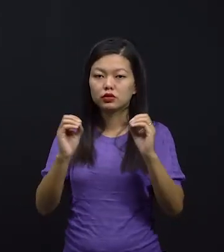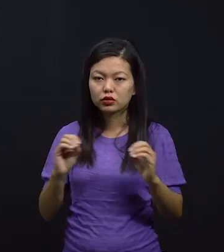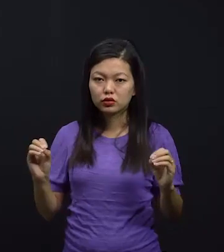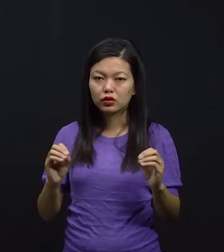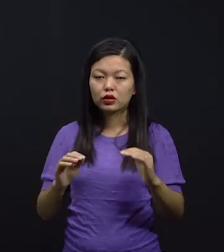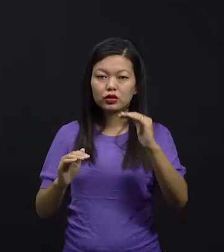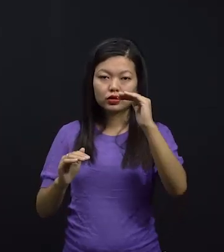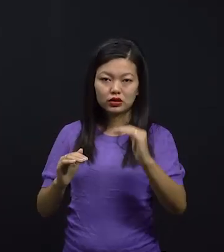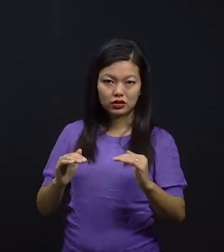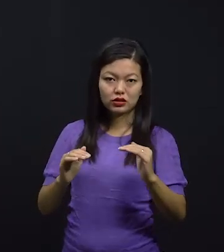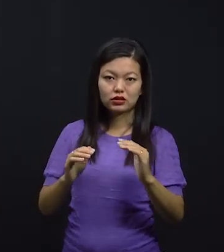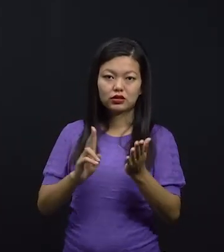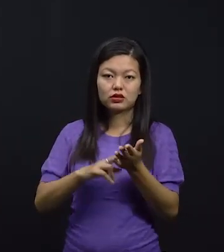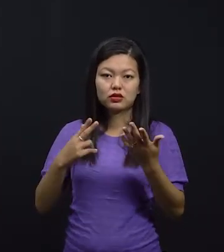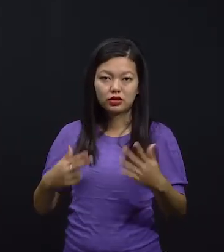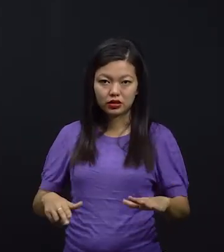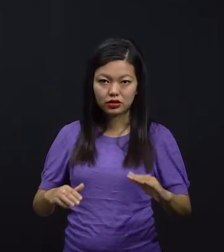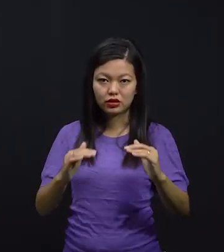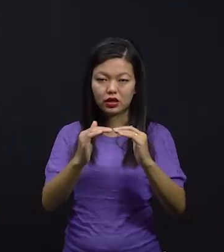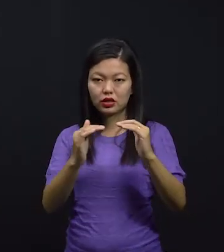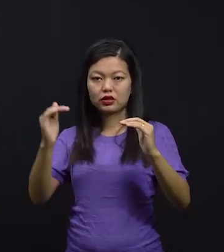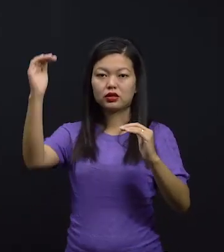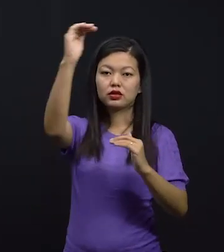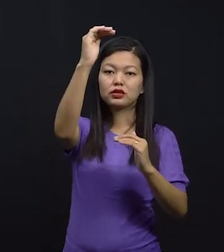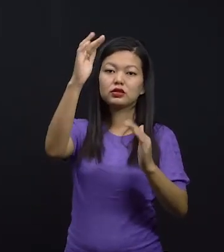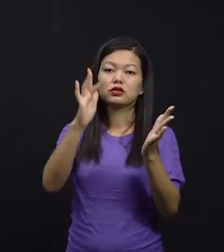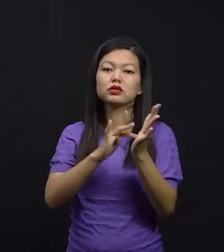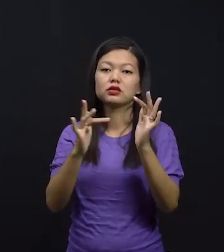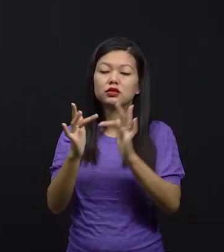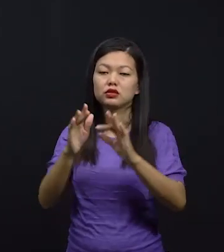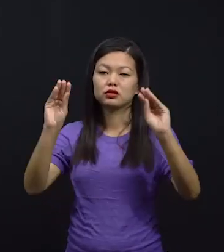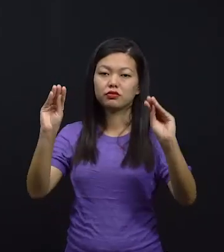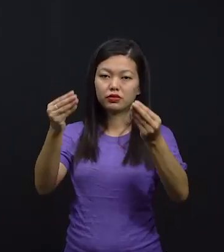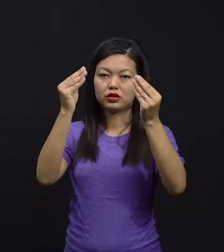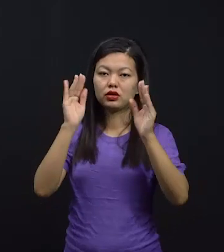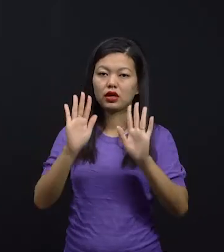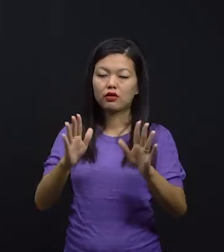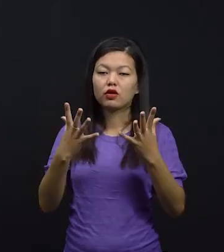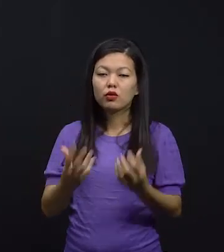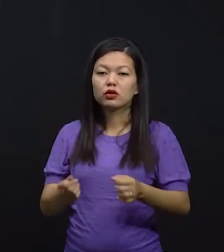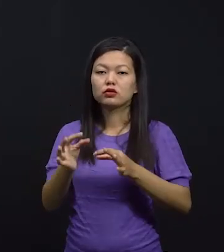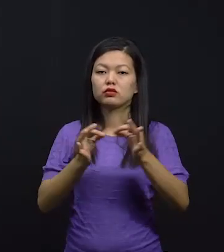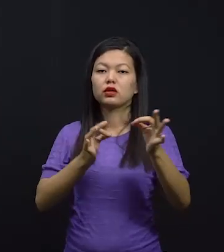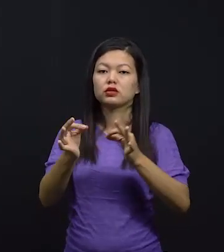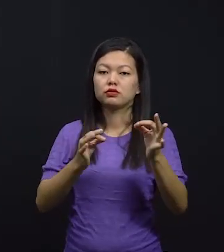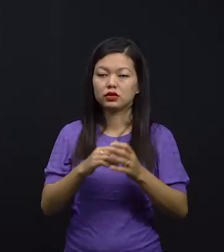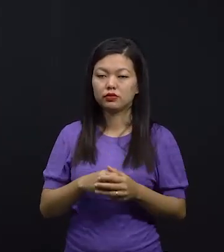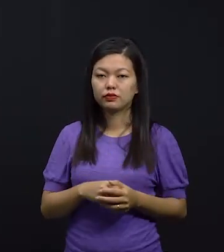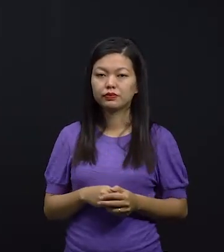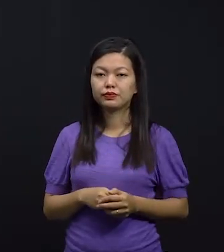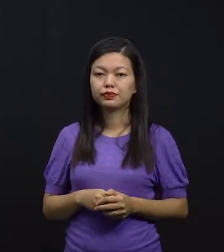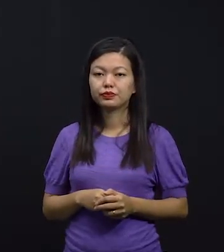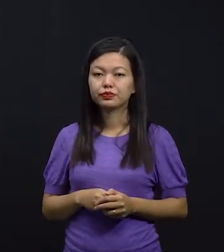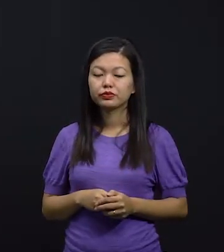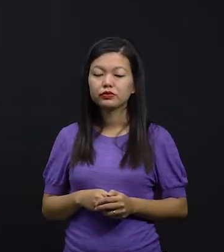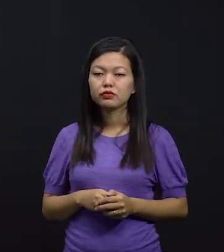in nature could be so specially designed. And this was also a creation of God himself. And he